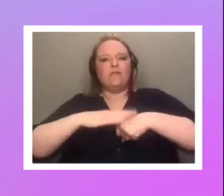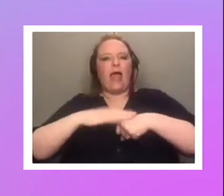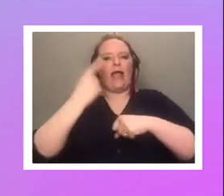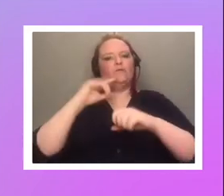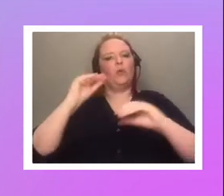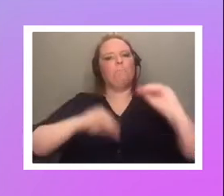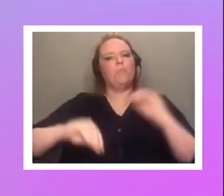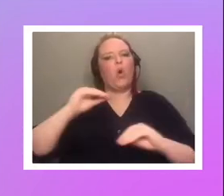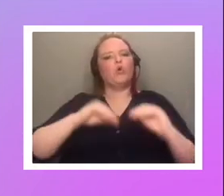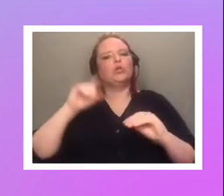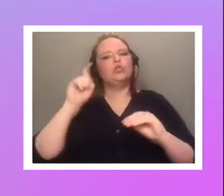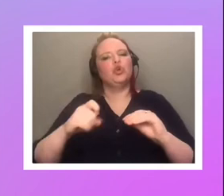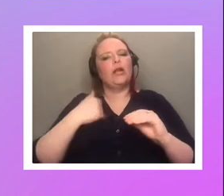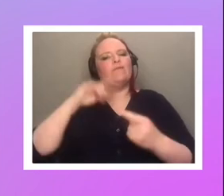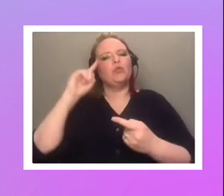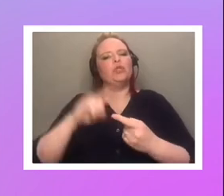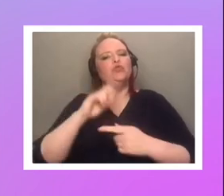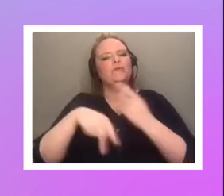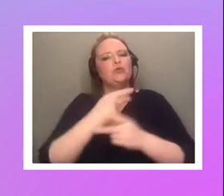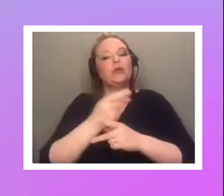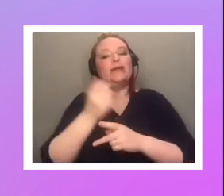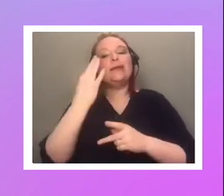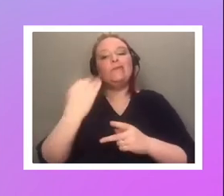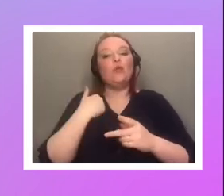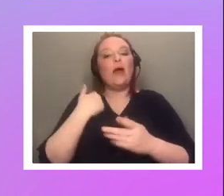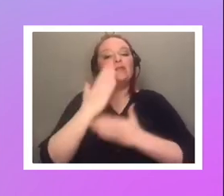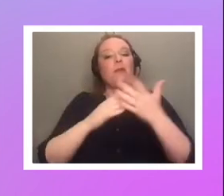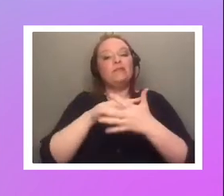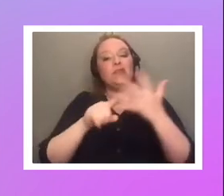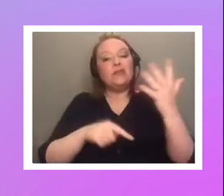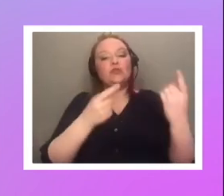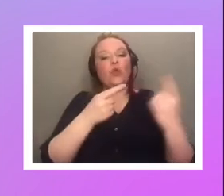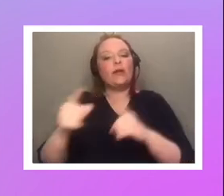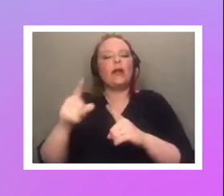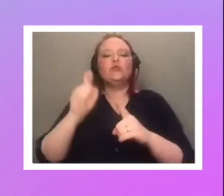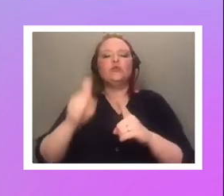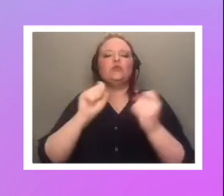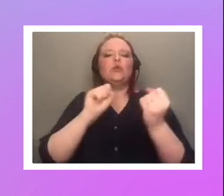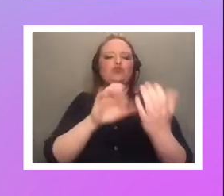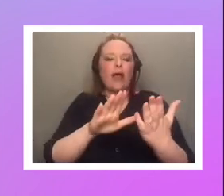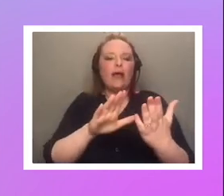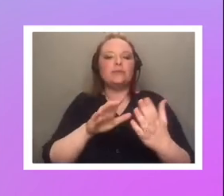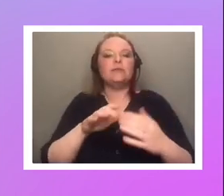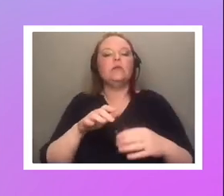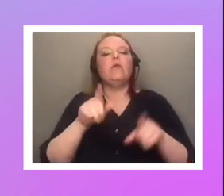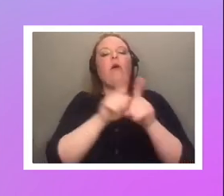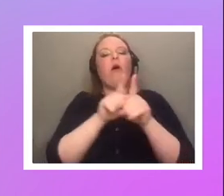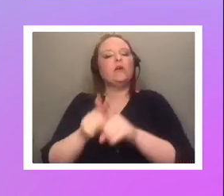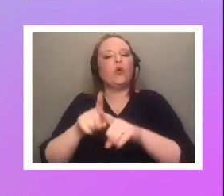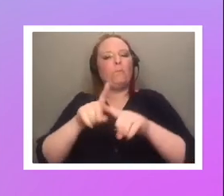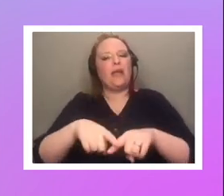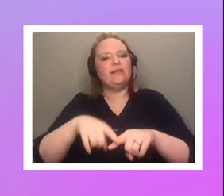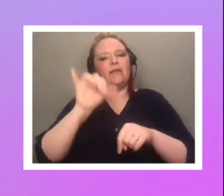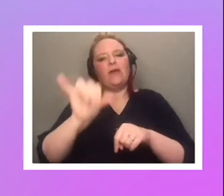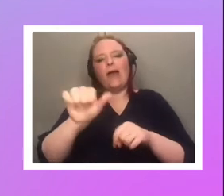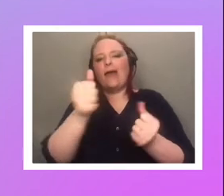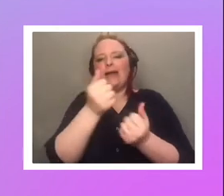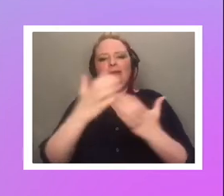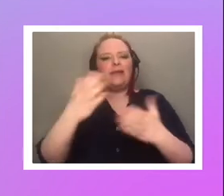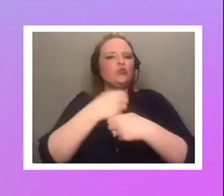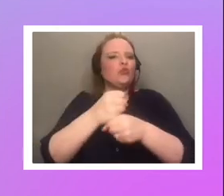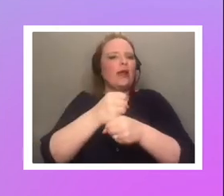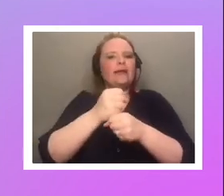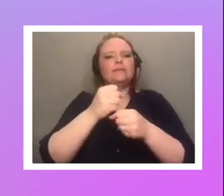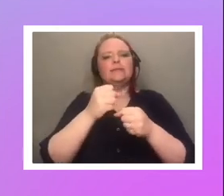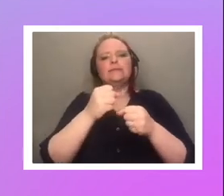should have a reduced version. If you have some of these going on, definitely make sure you address them. And then also based on this, you know, anything that creates the illusion